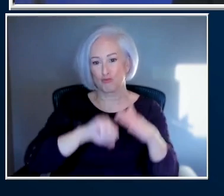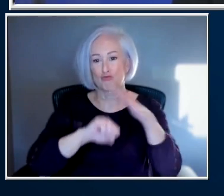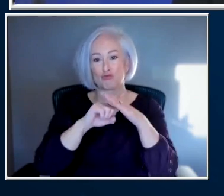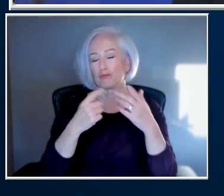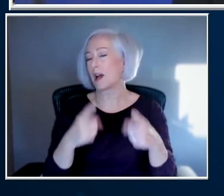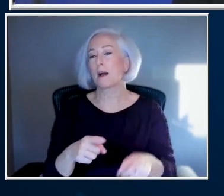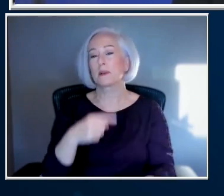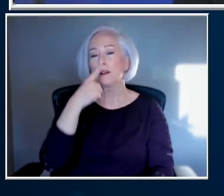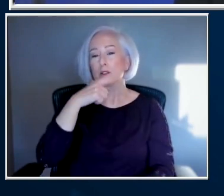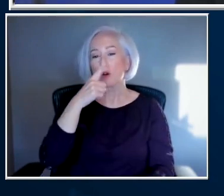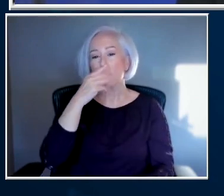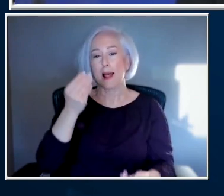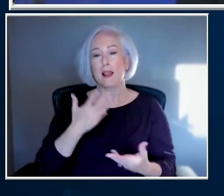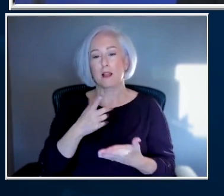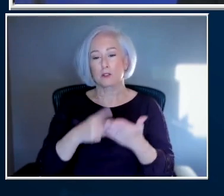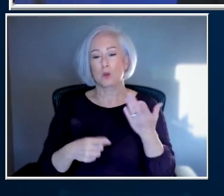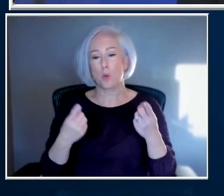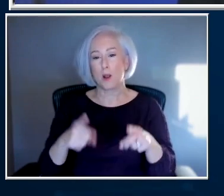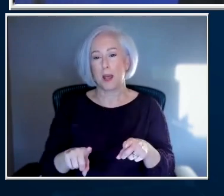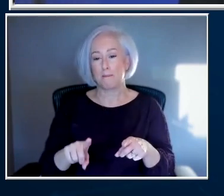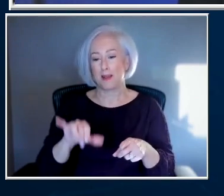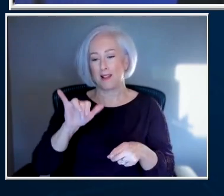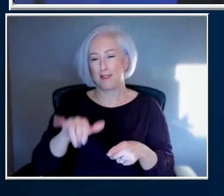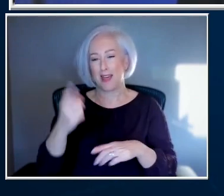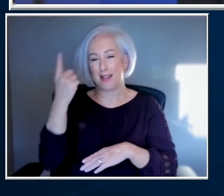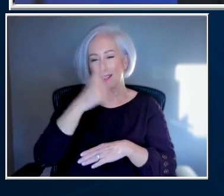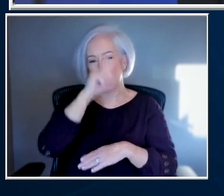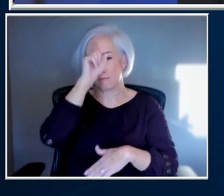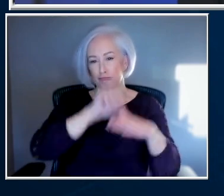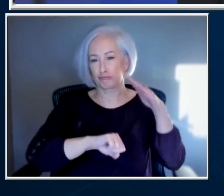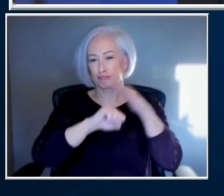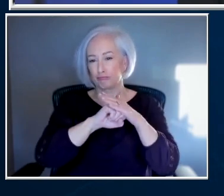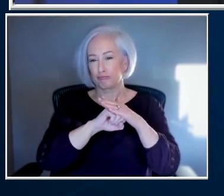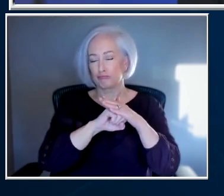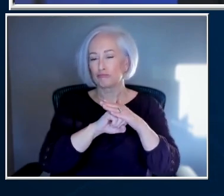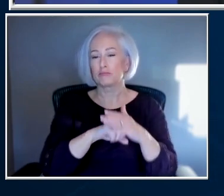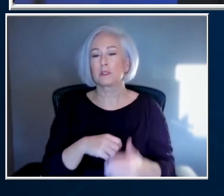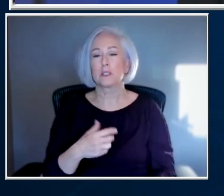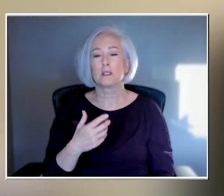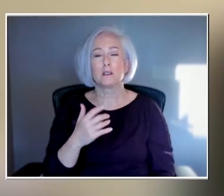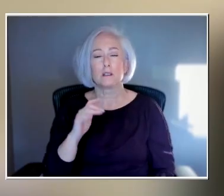this happened. How did you realize that something was wrong?